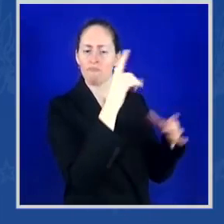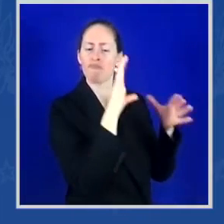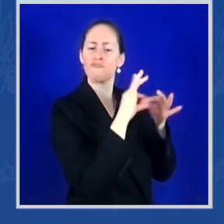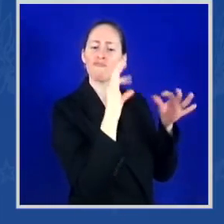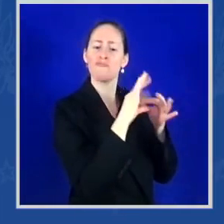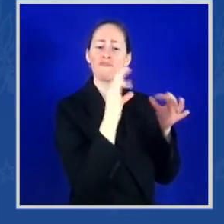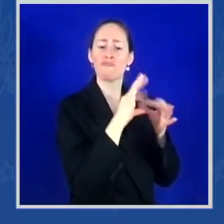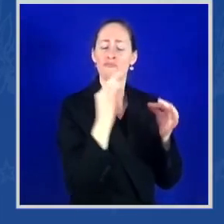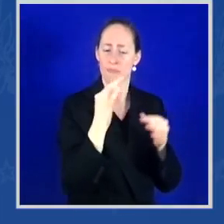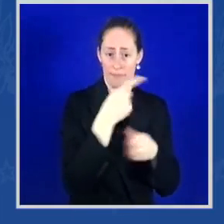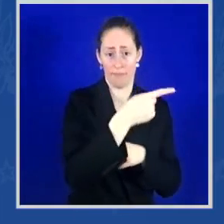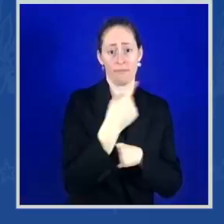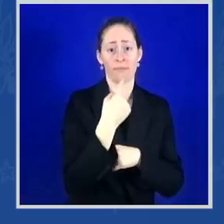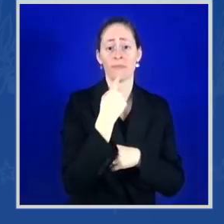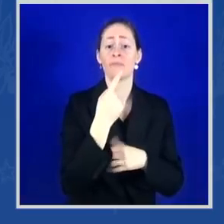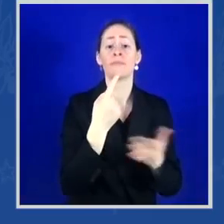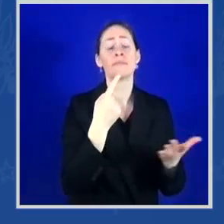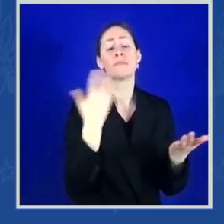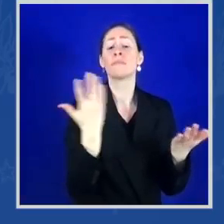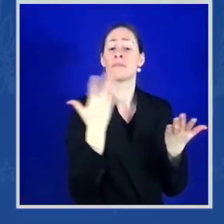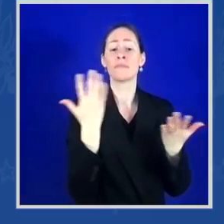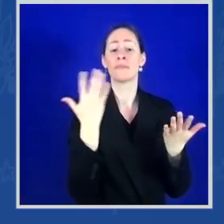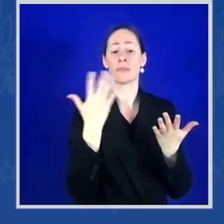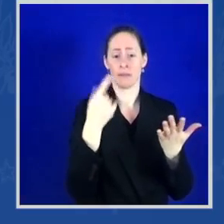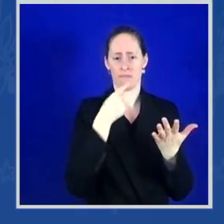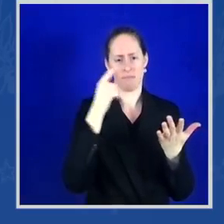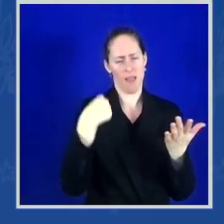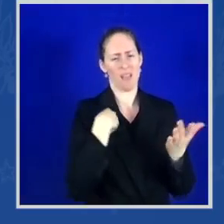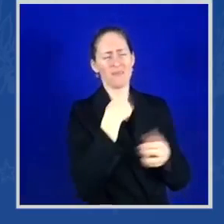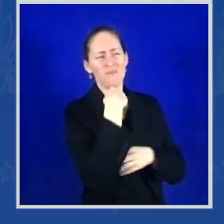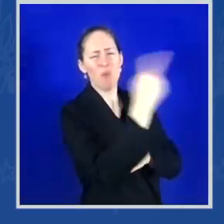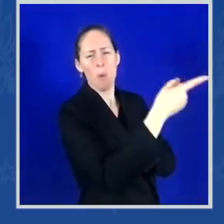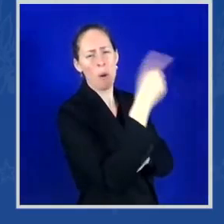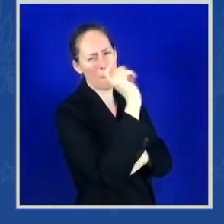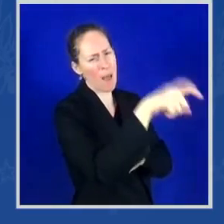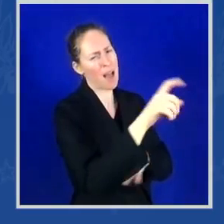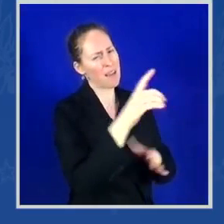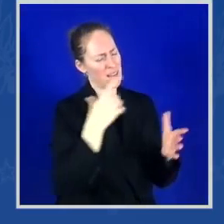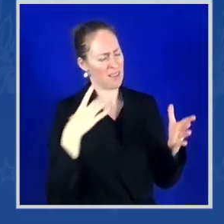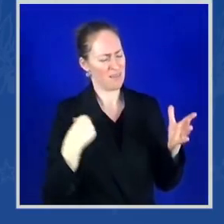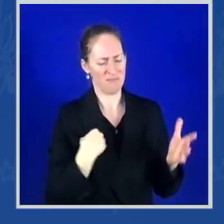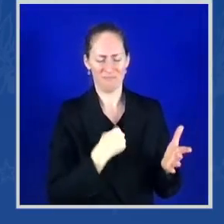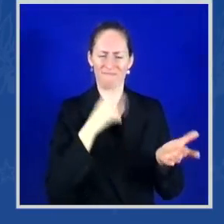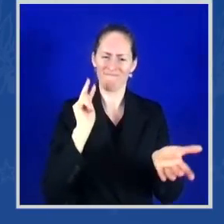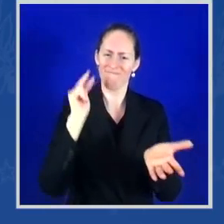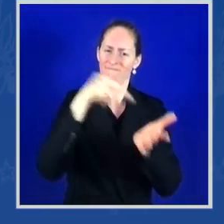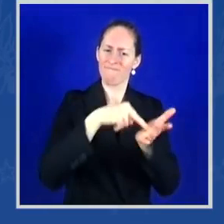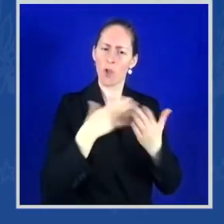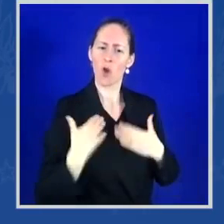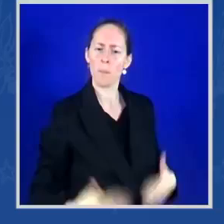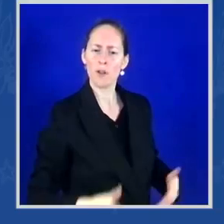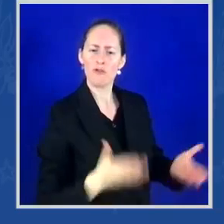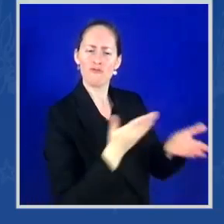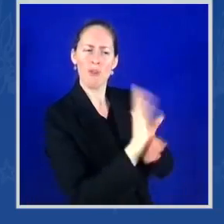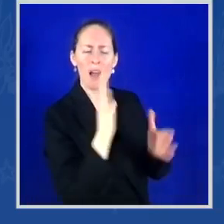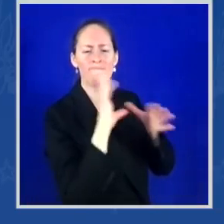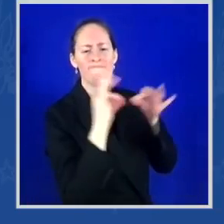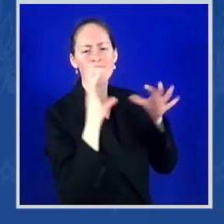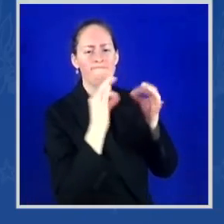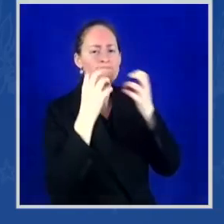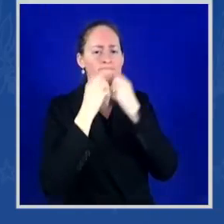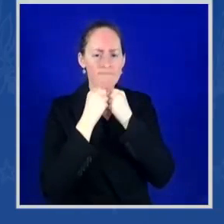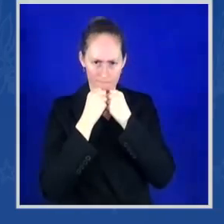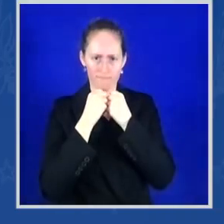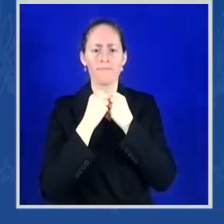because that's who we are. I'll be meeting with President Putin in a couple weeks in Geneva, making